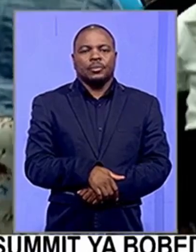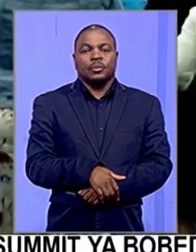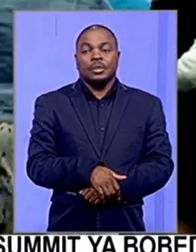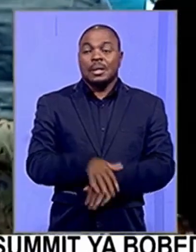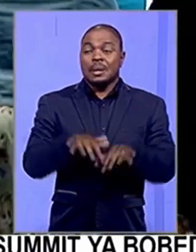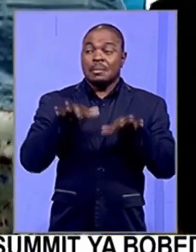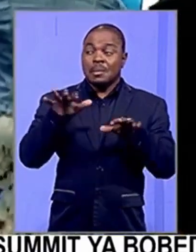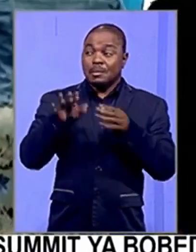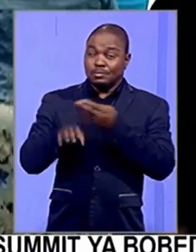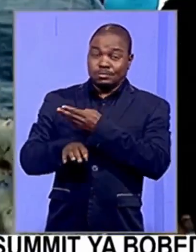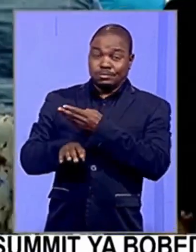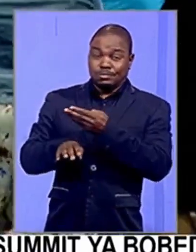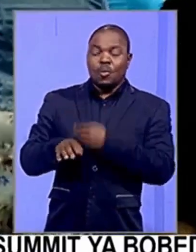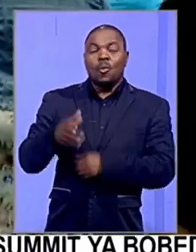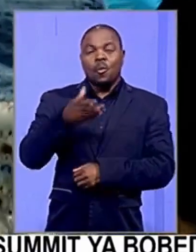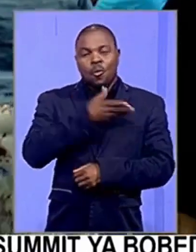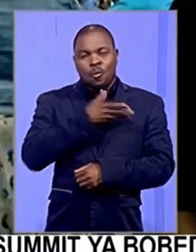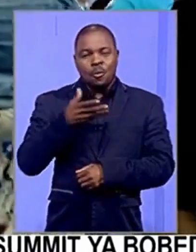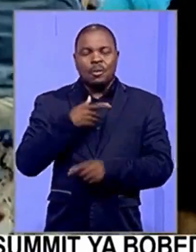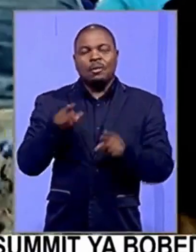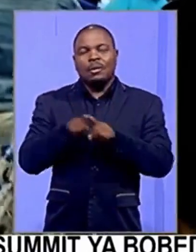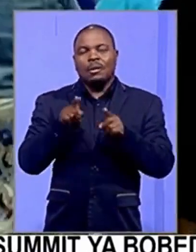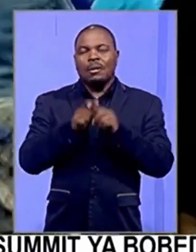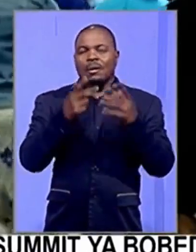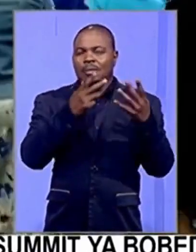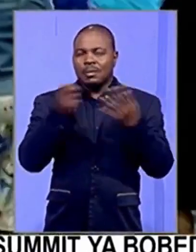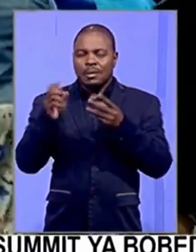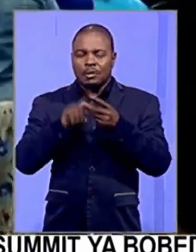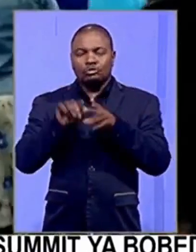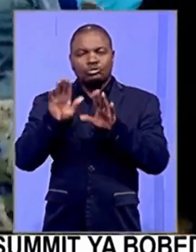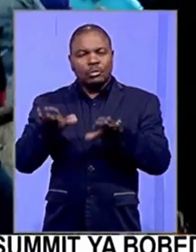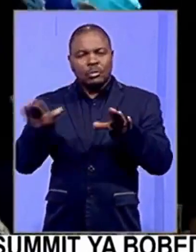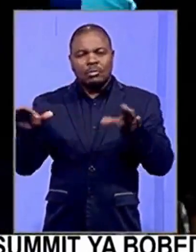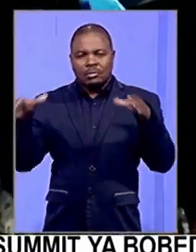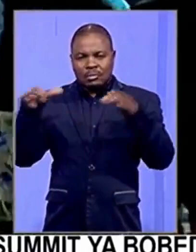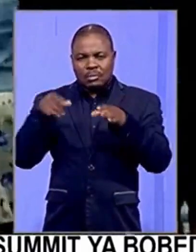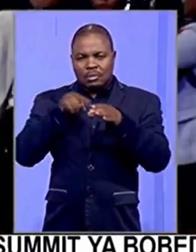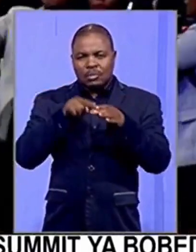Ba ke bangwe ba basadi ba le 108 le bana ba ka nna